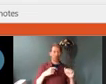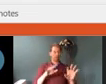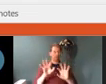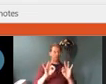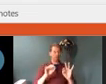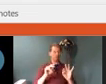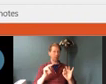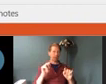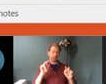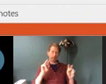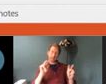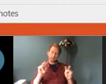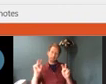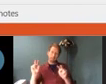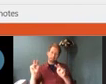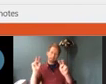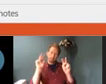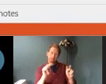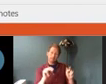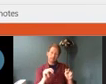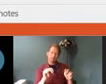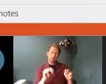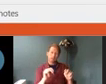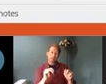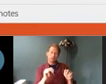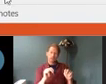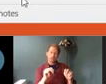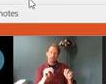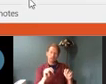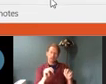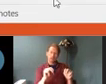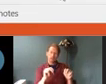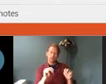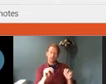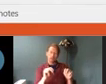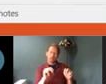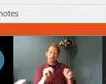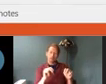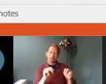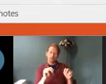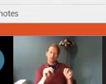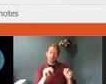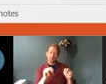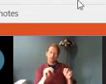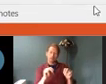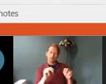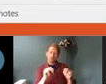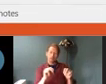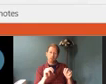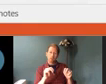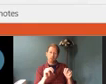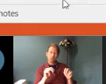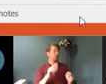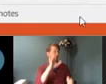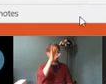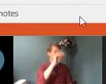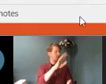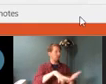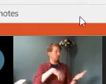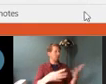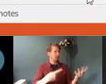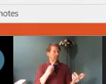is an example where one of the markers listed here the different sequence variant alleles, and also by length,